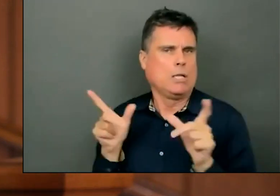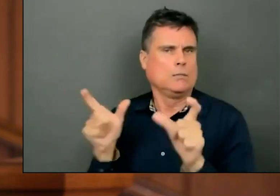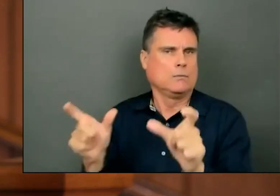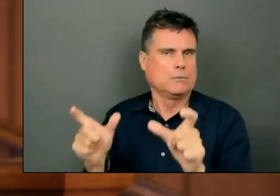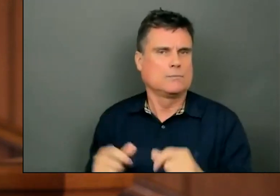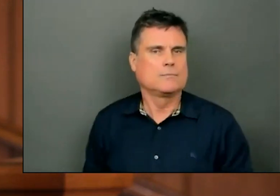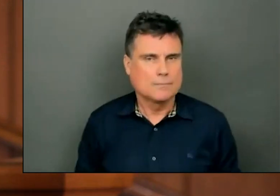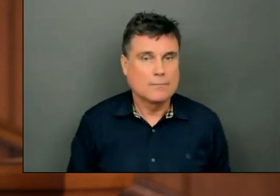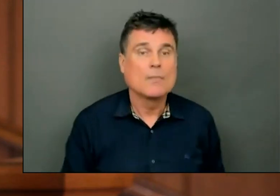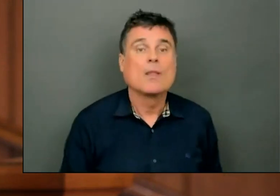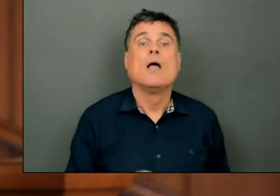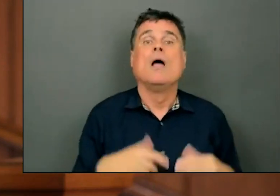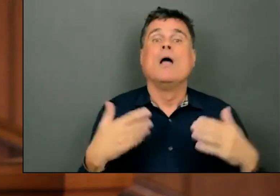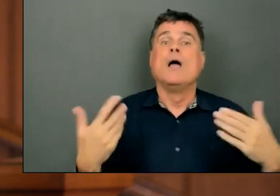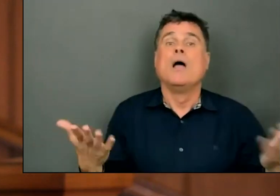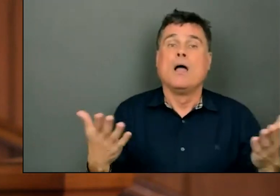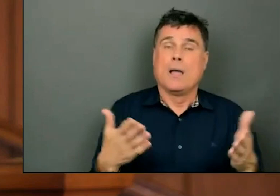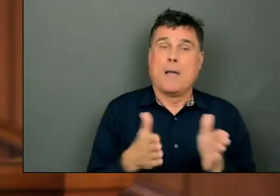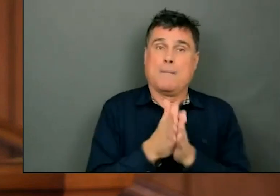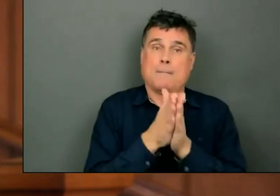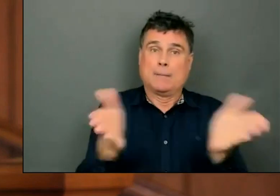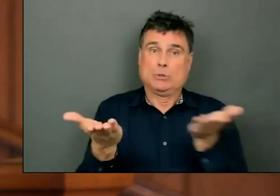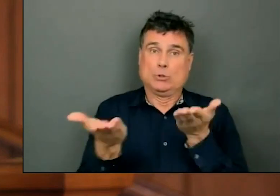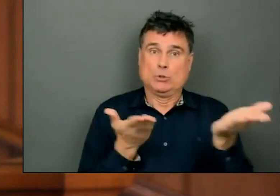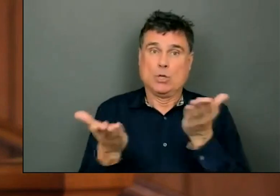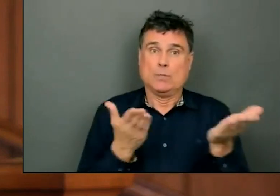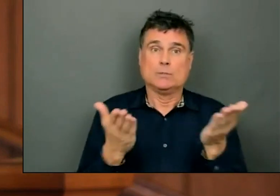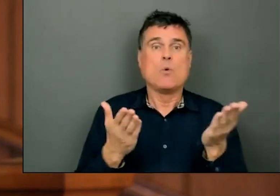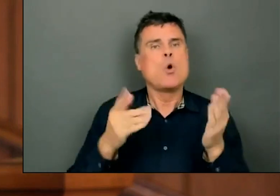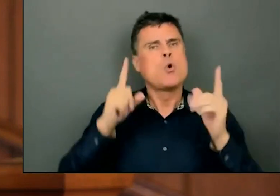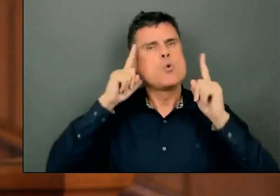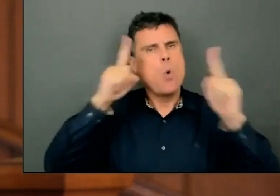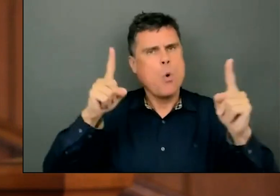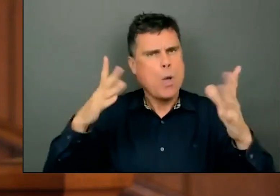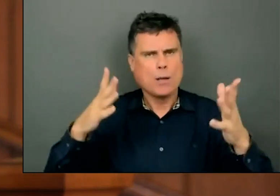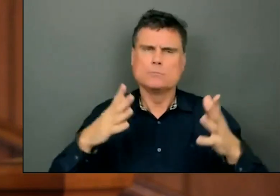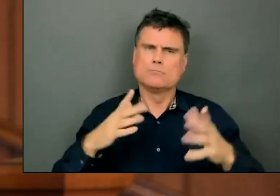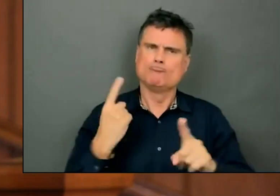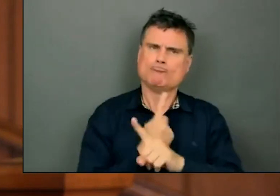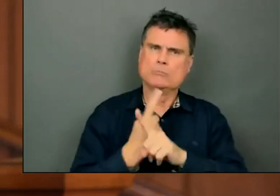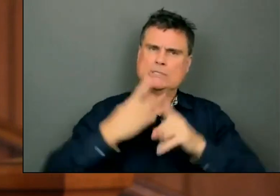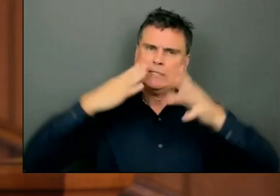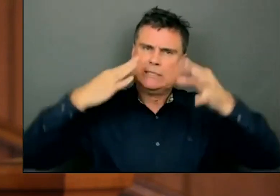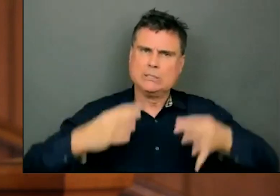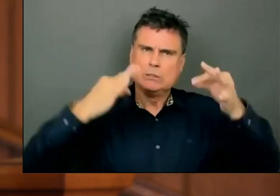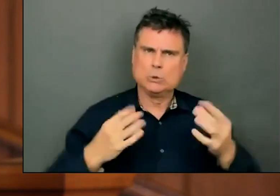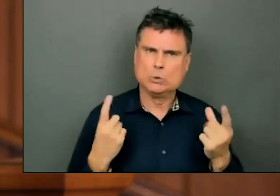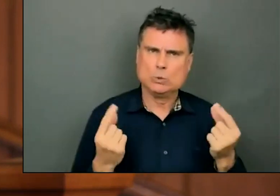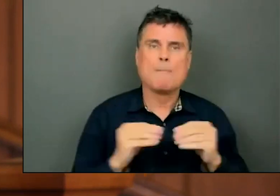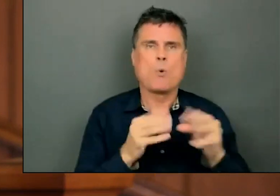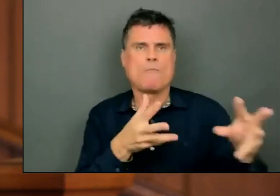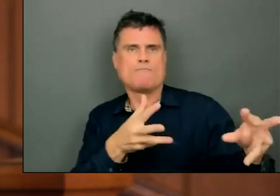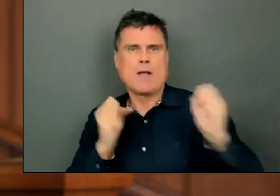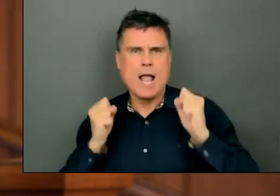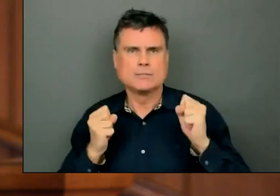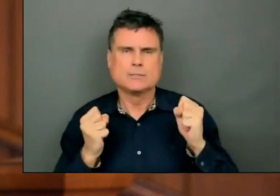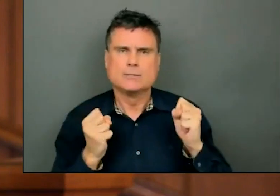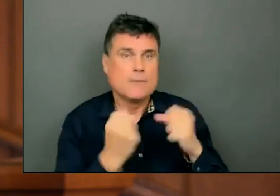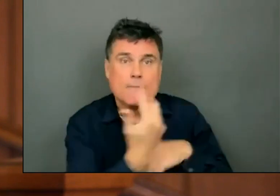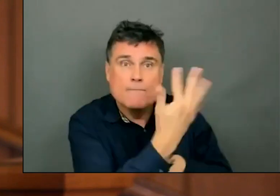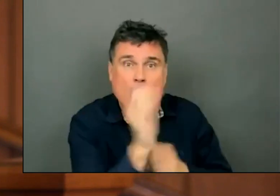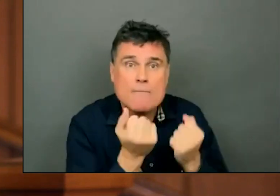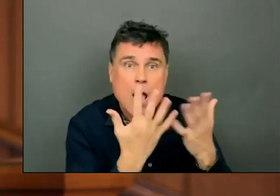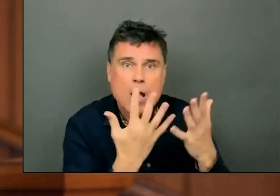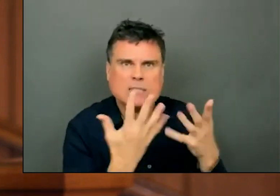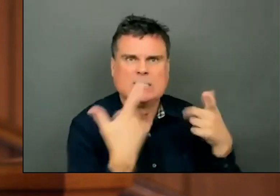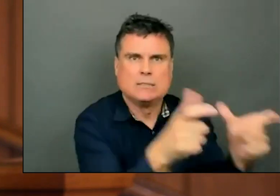that timely decisions are made and we're meeting the needs of British Columbians going forward. This is an exciting time. I've been thinking about this particular